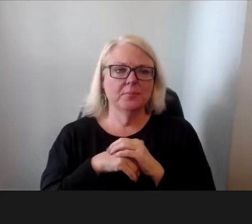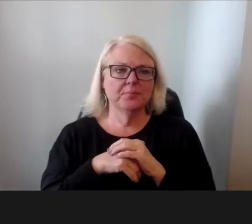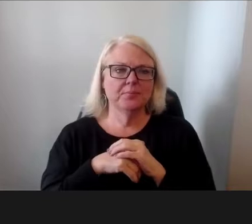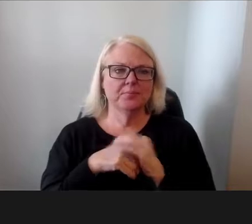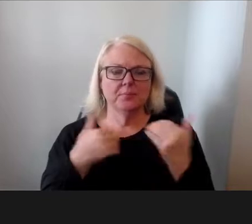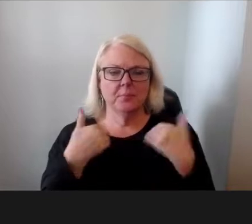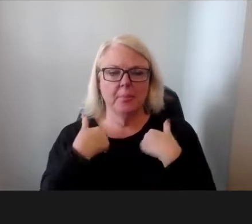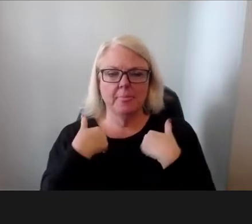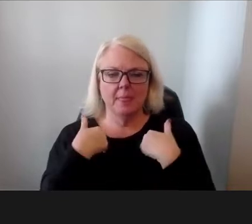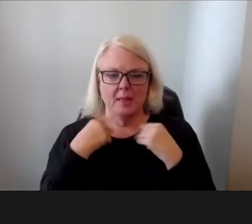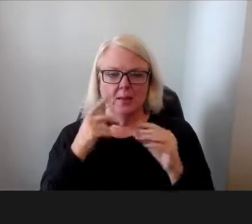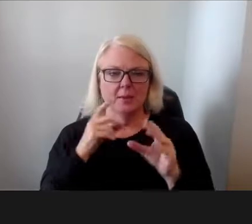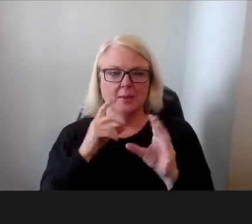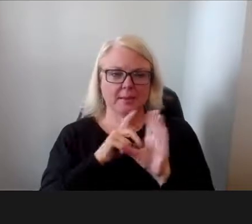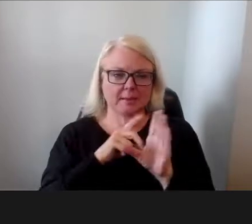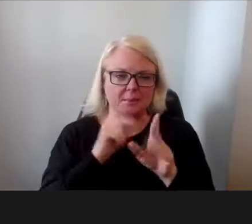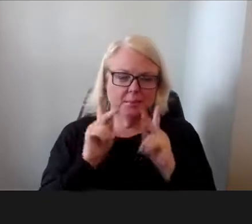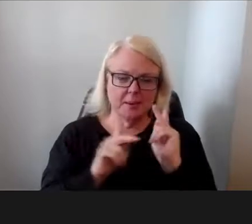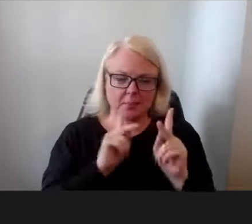has disabled people